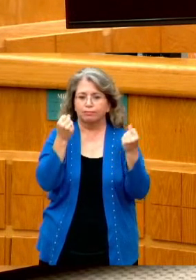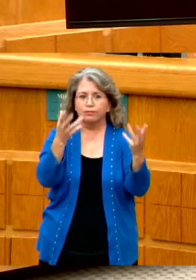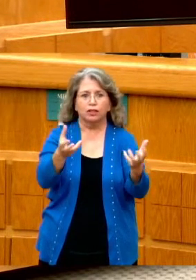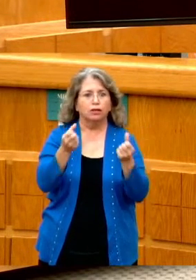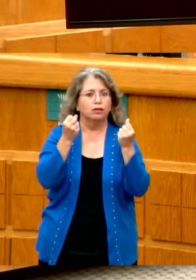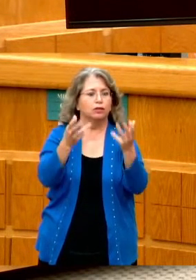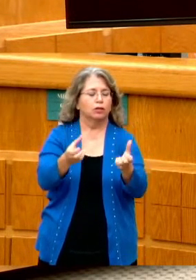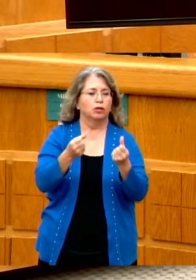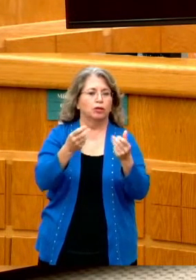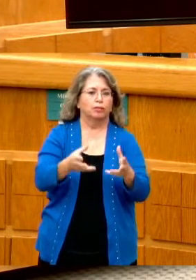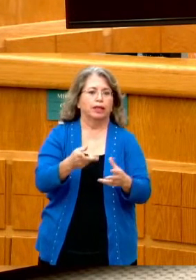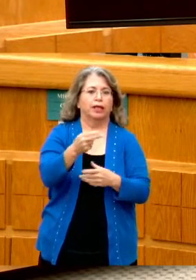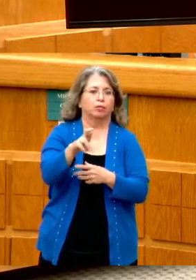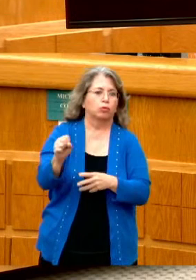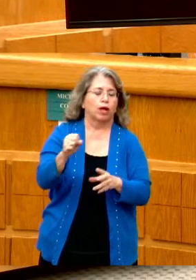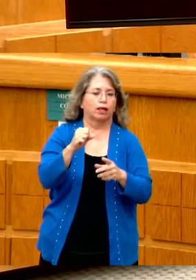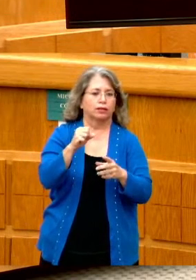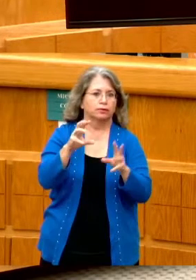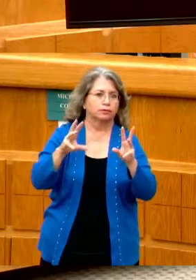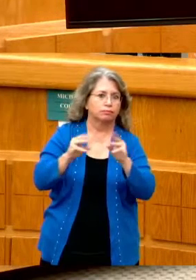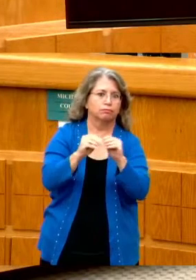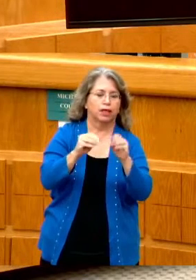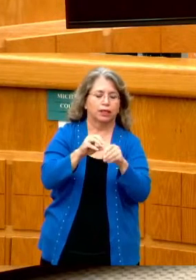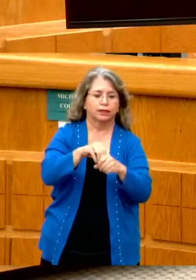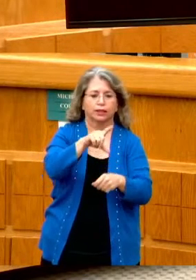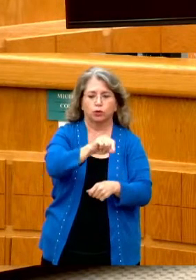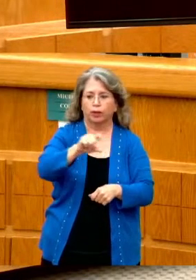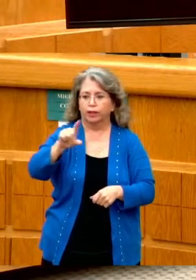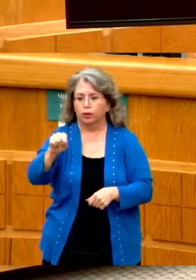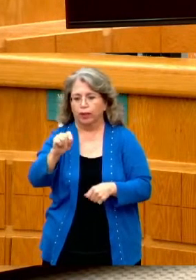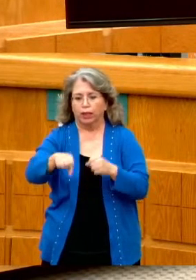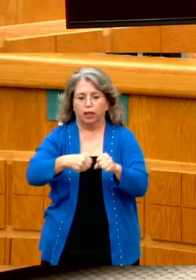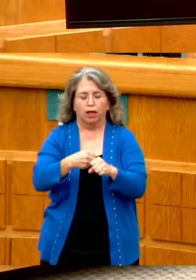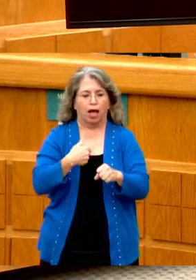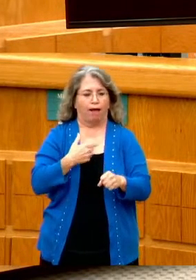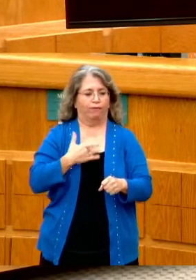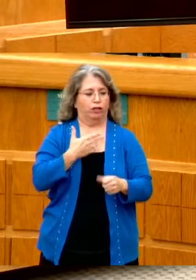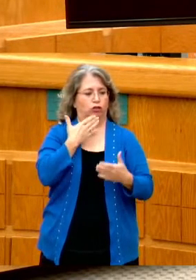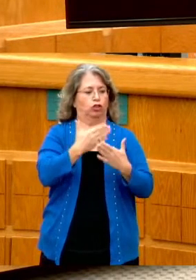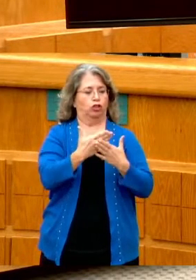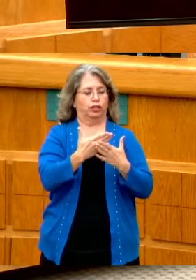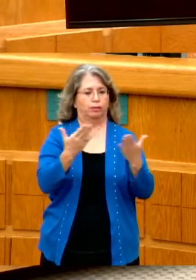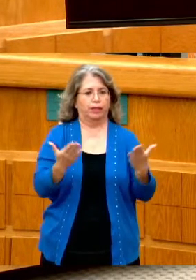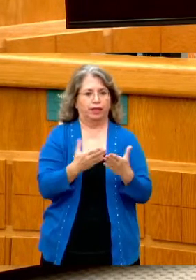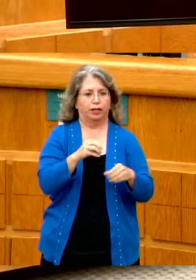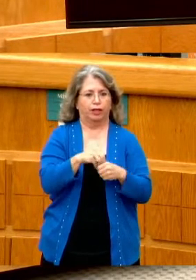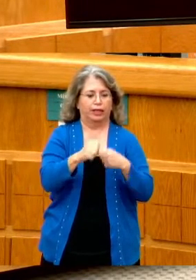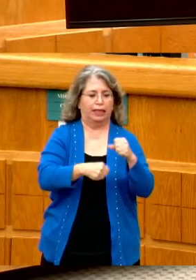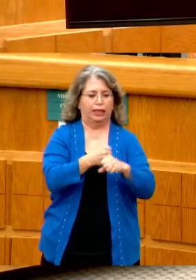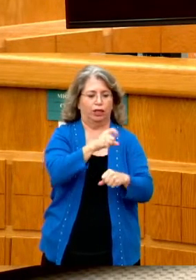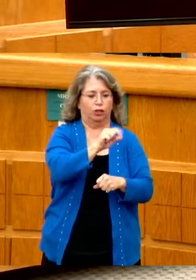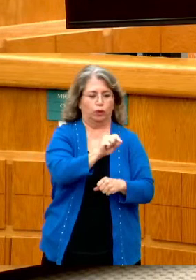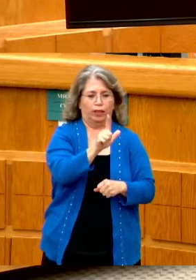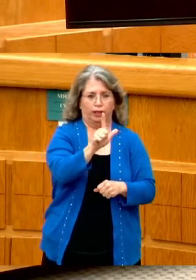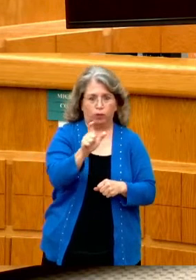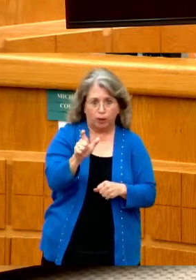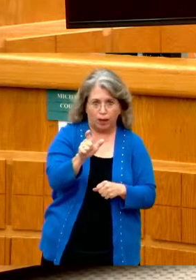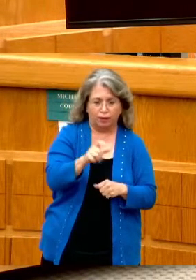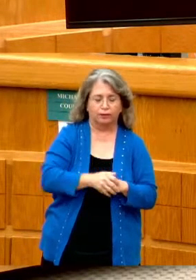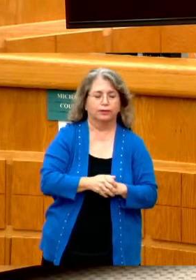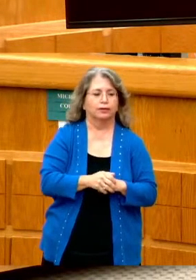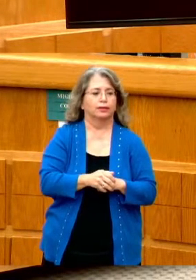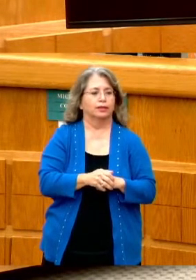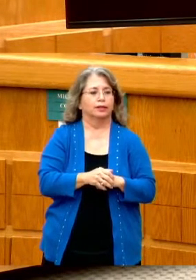in 2020. I feel just good about being here in a year that is 2021. But